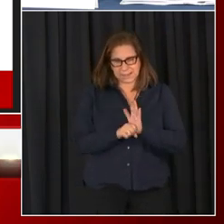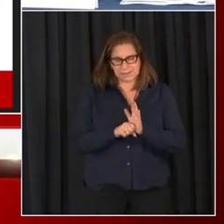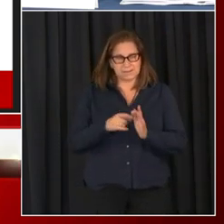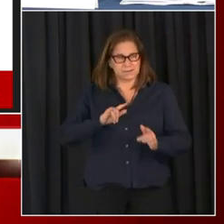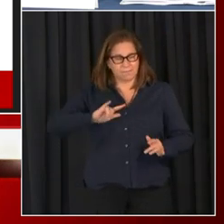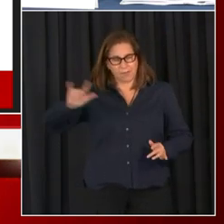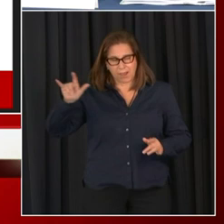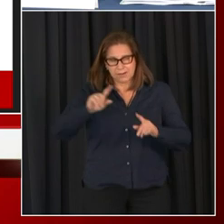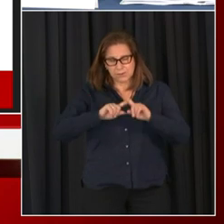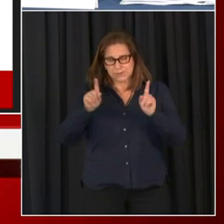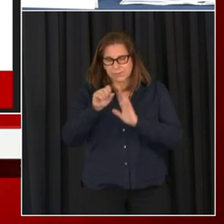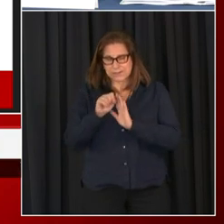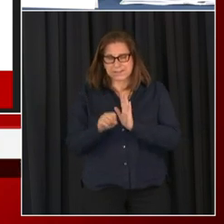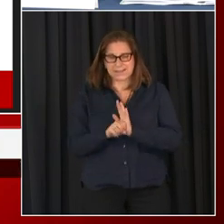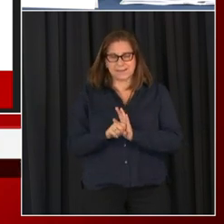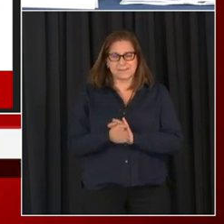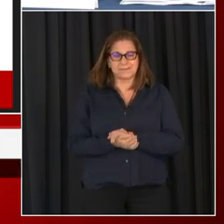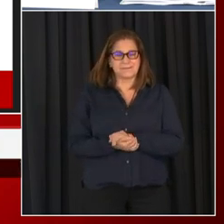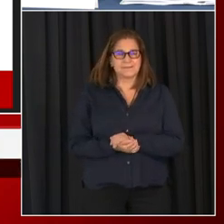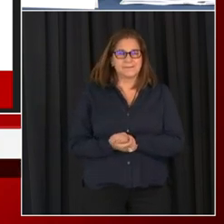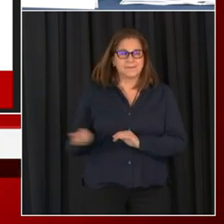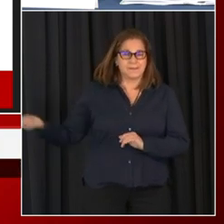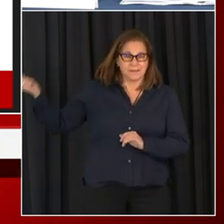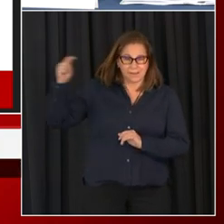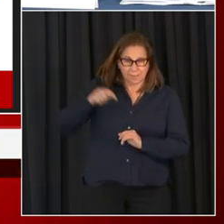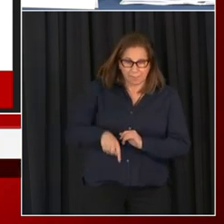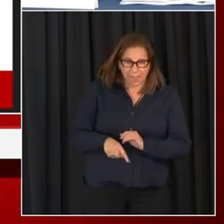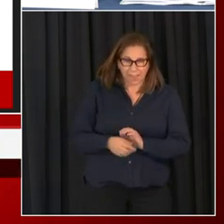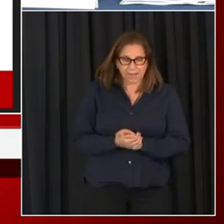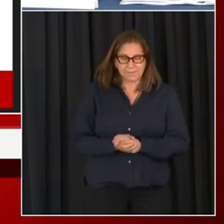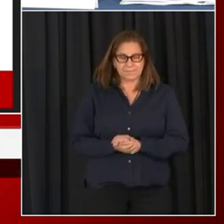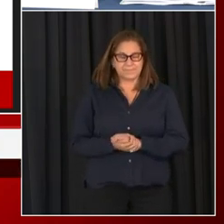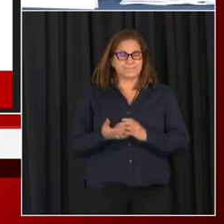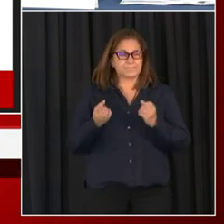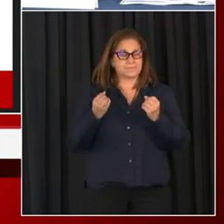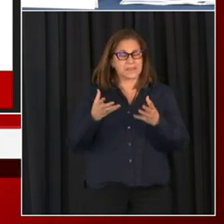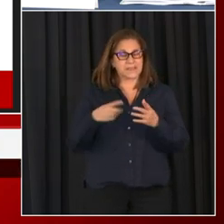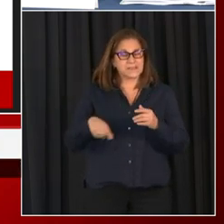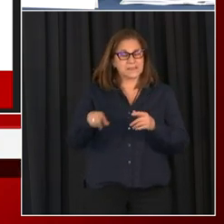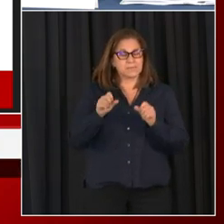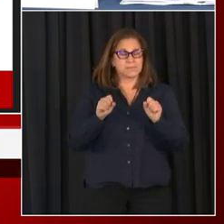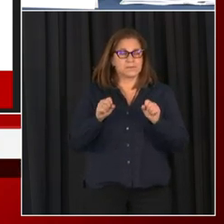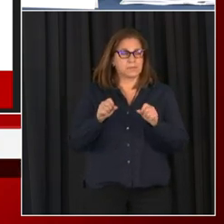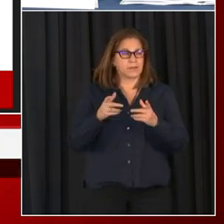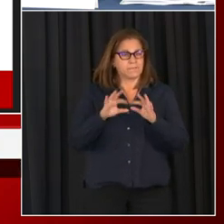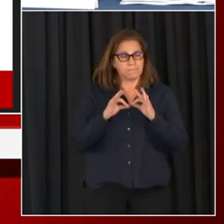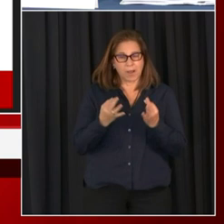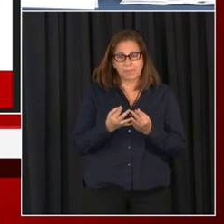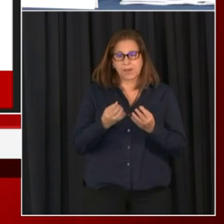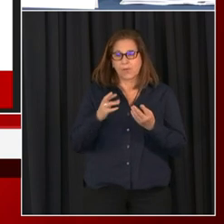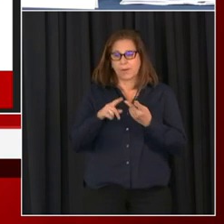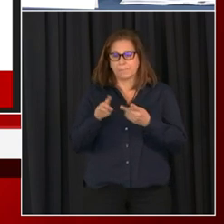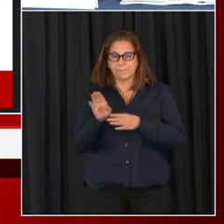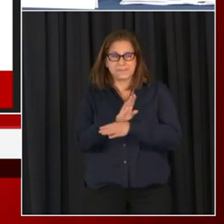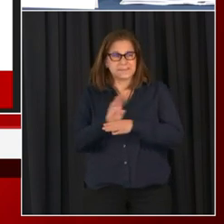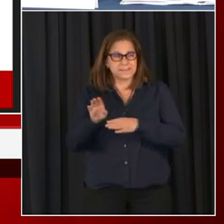reasons or as a means of conducting business or other critical personal activities, including seeking health